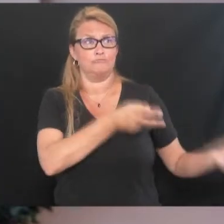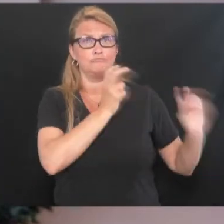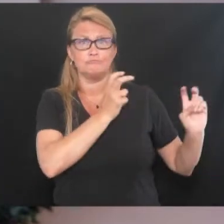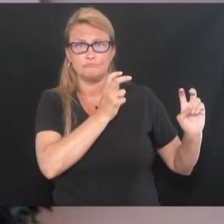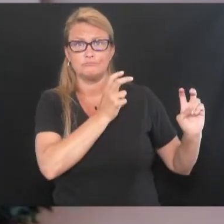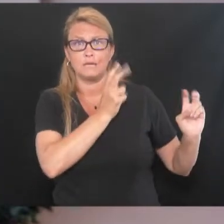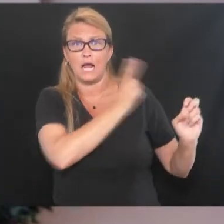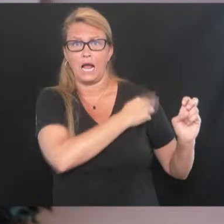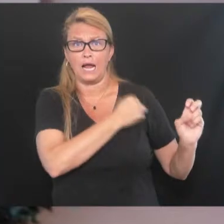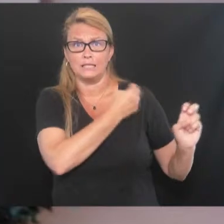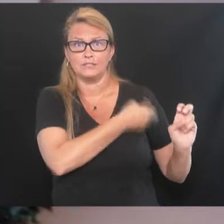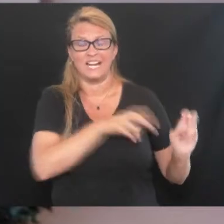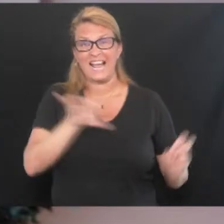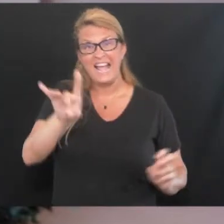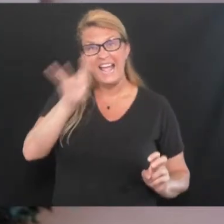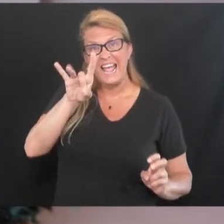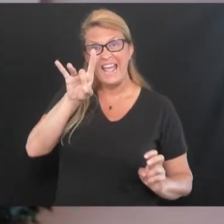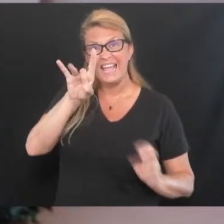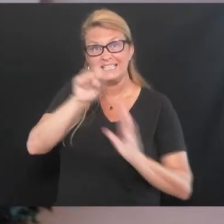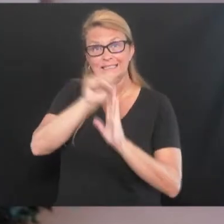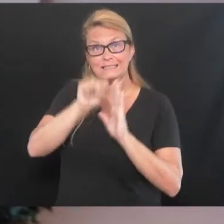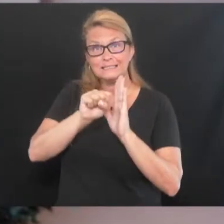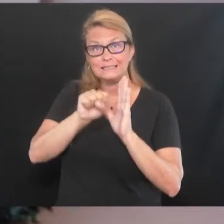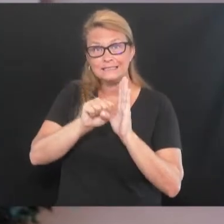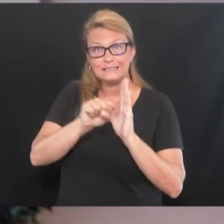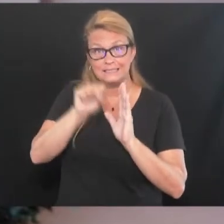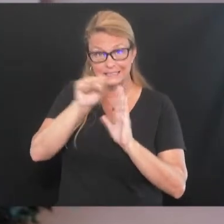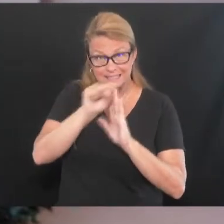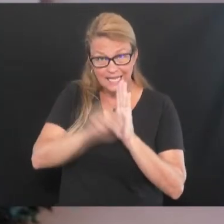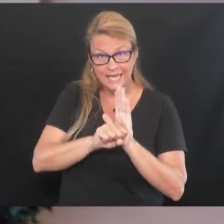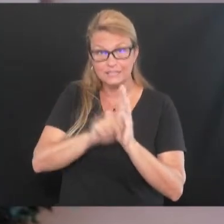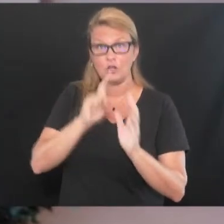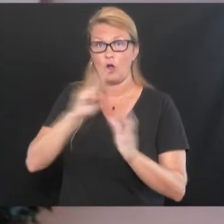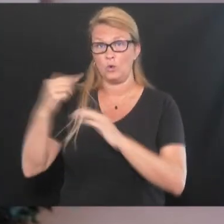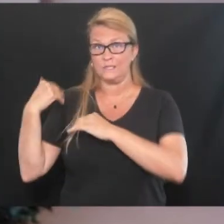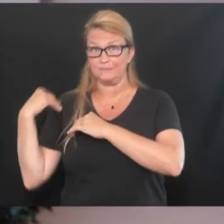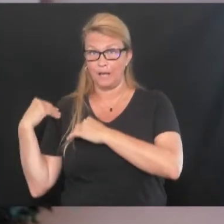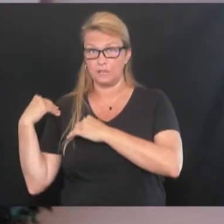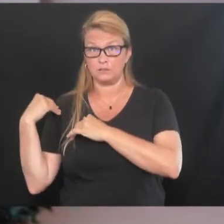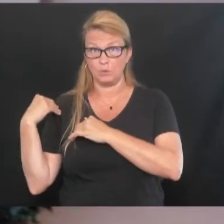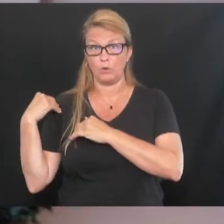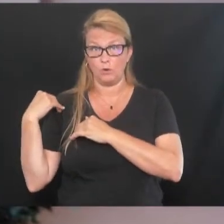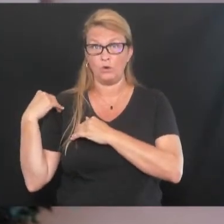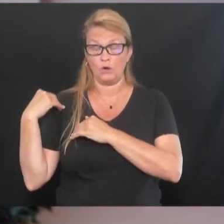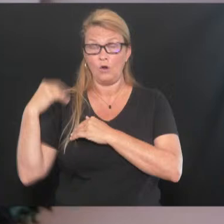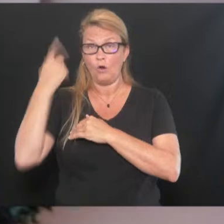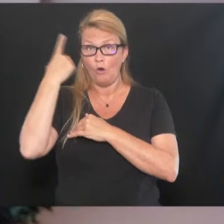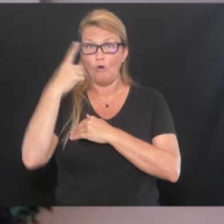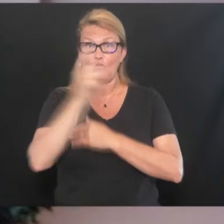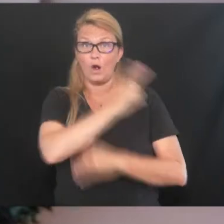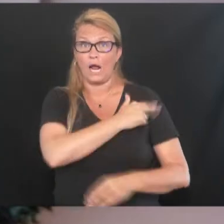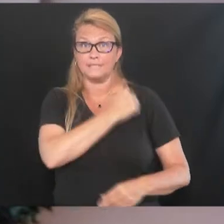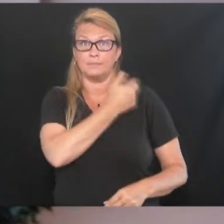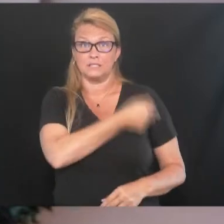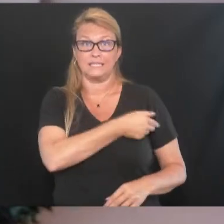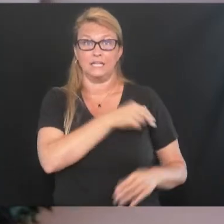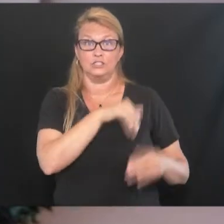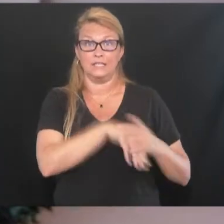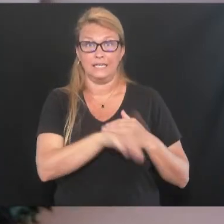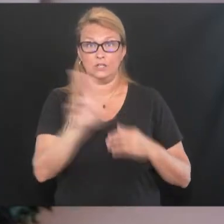states are responsible for 51% of the hospitalizations in the United States. And what we see